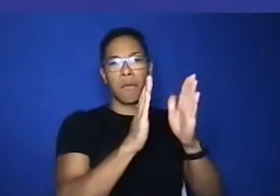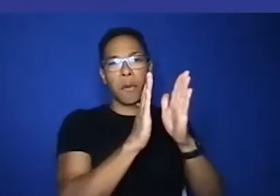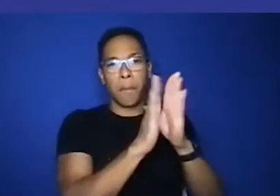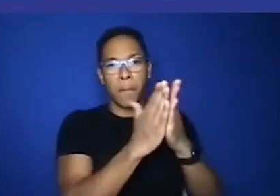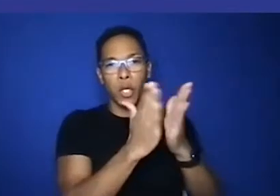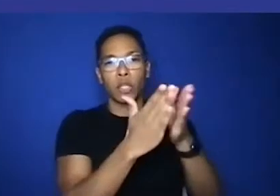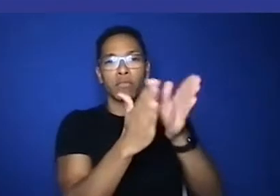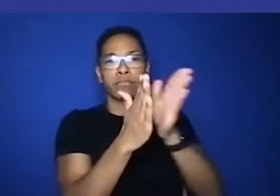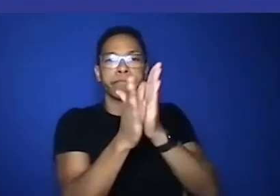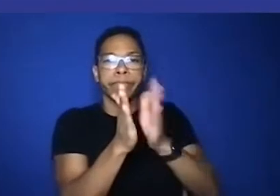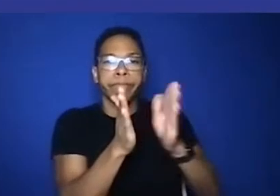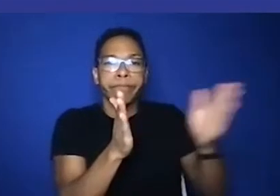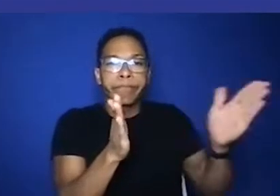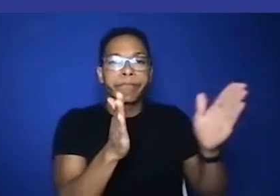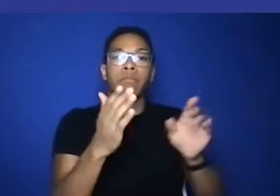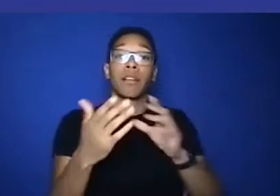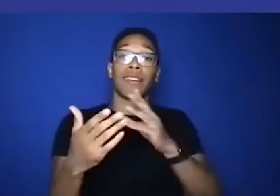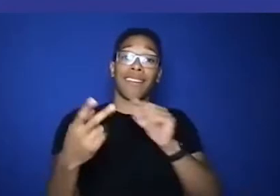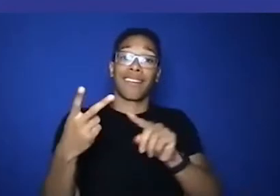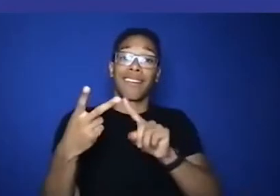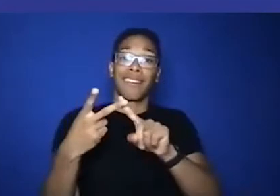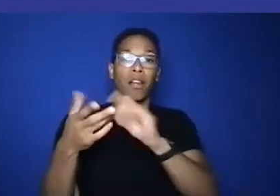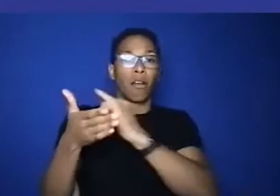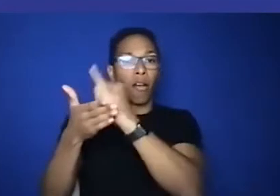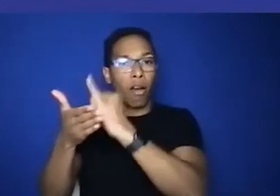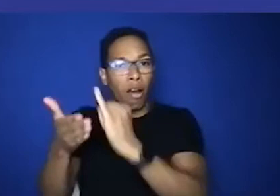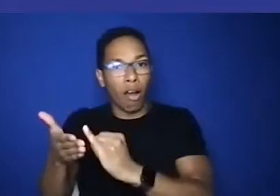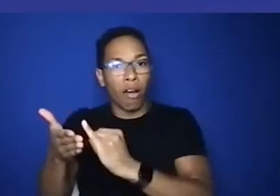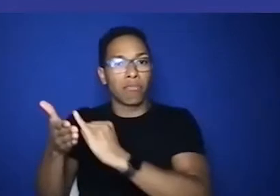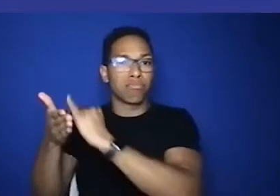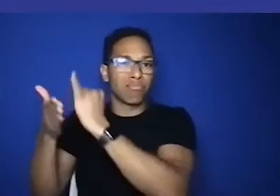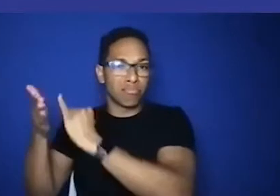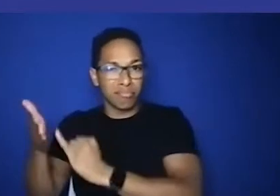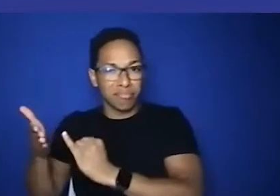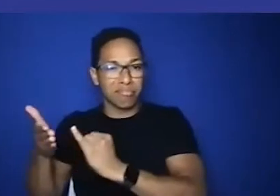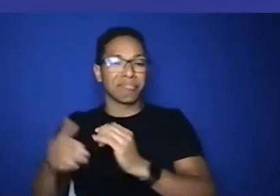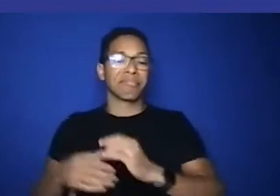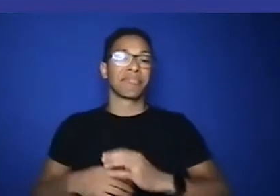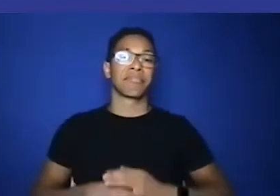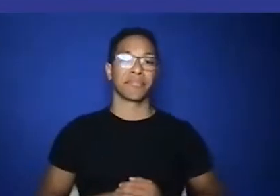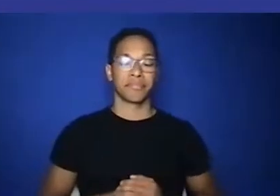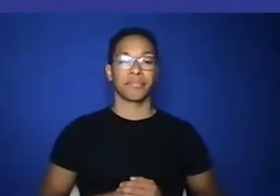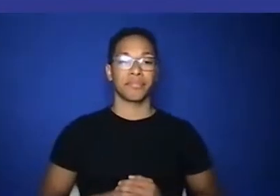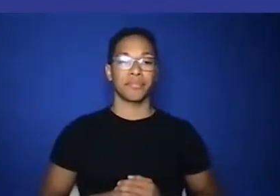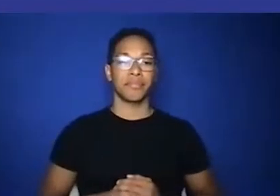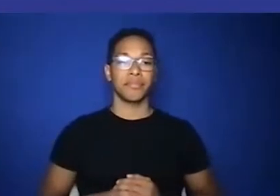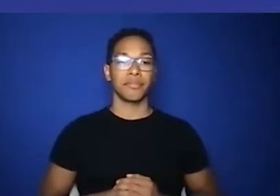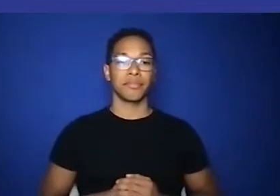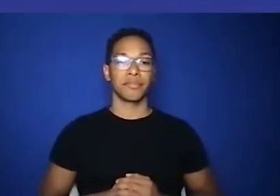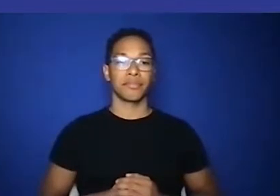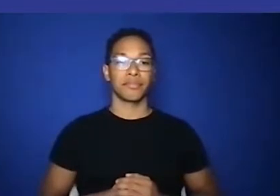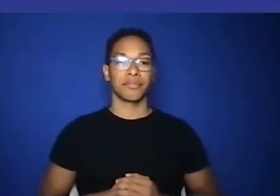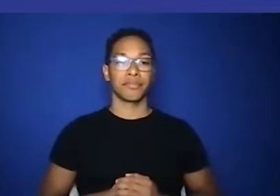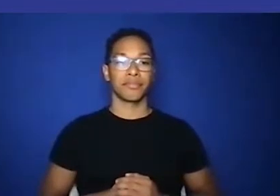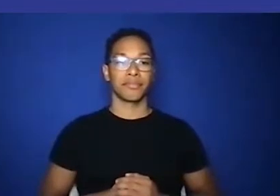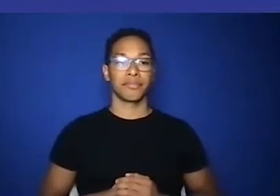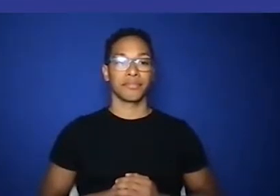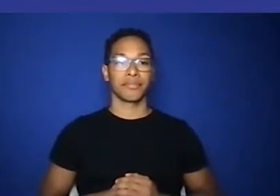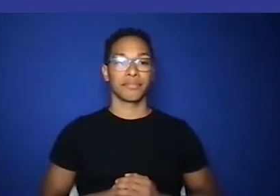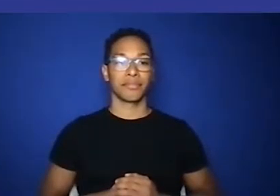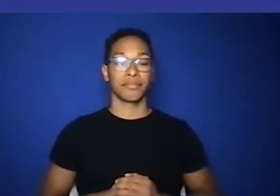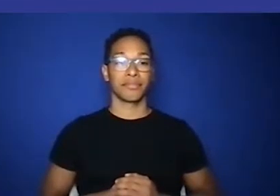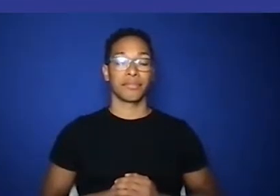Denemy, Sonia Kelleher-Combs, Andrea Carlson. And